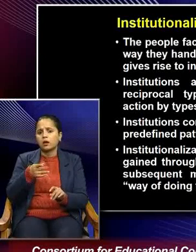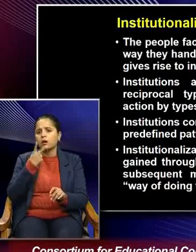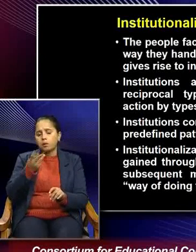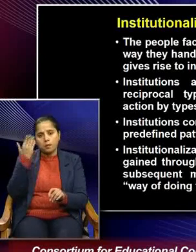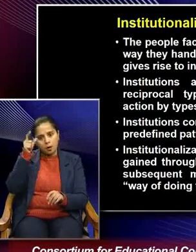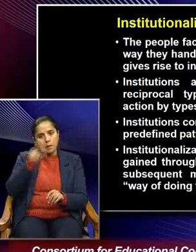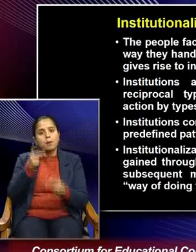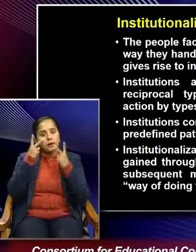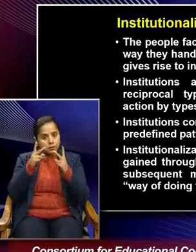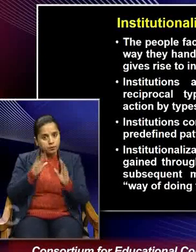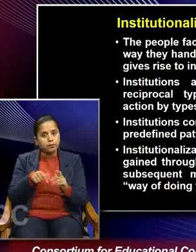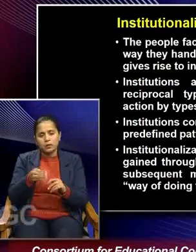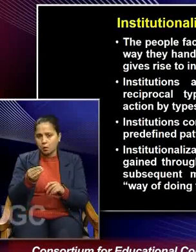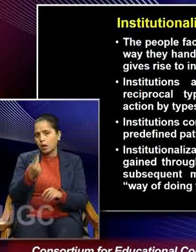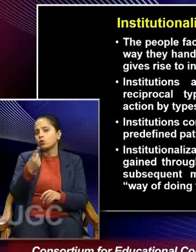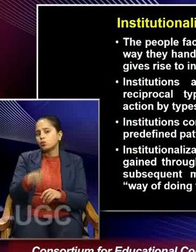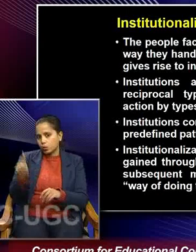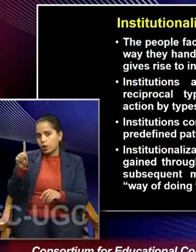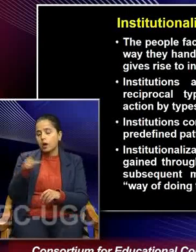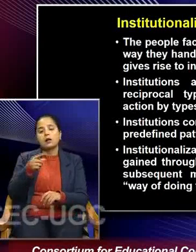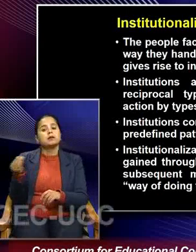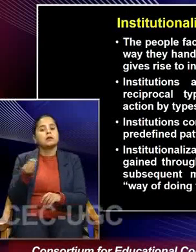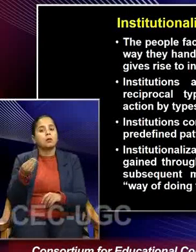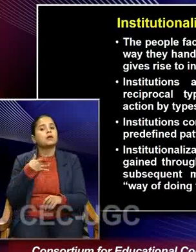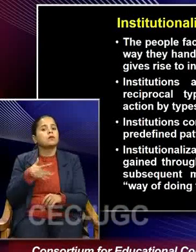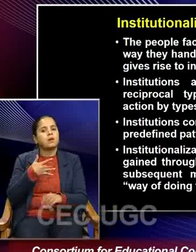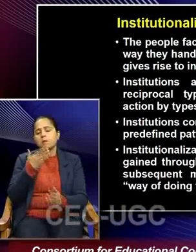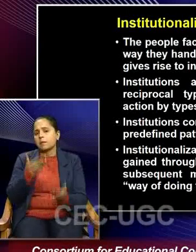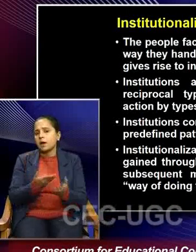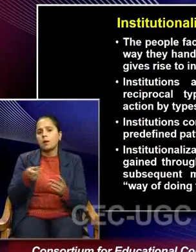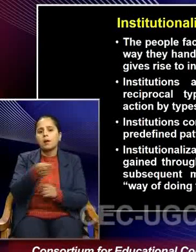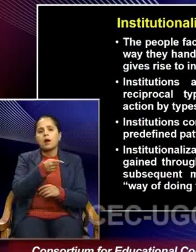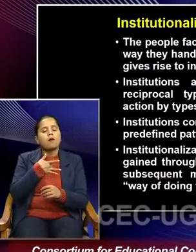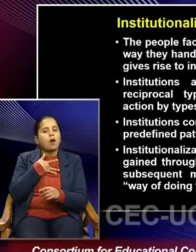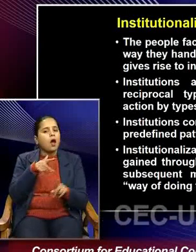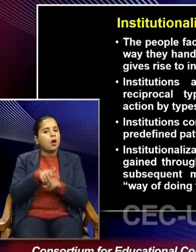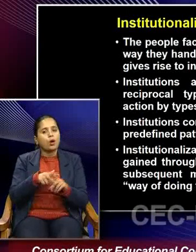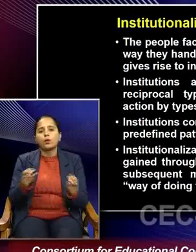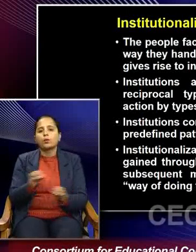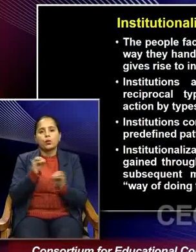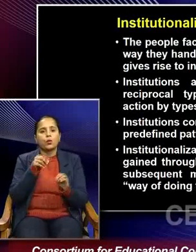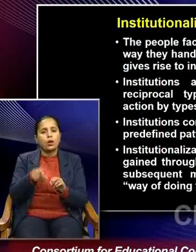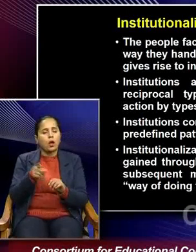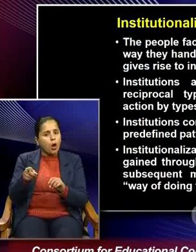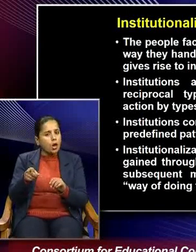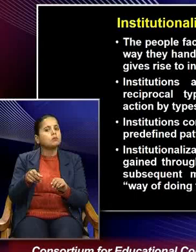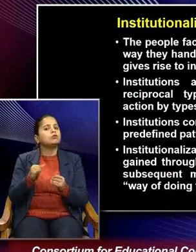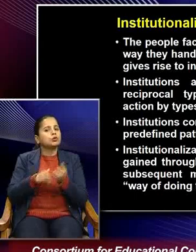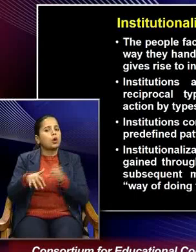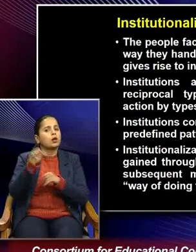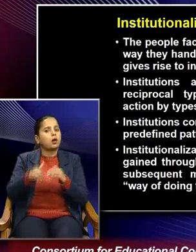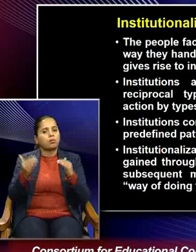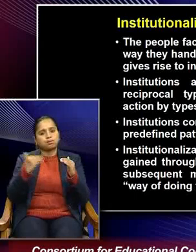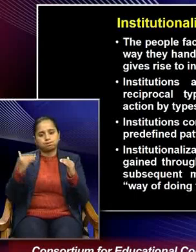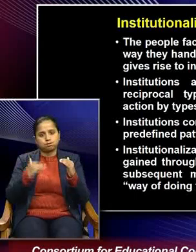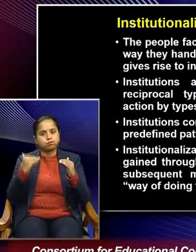considered as correct and something which will not disturb the order of the society. So once